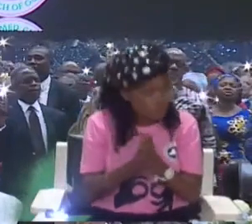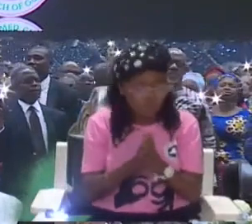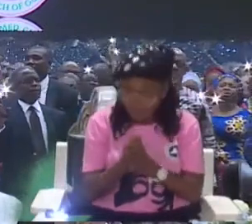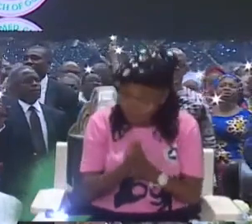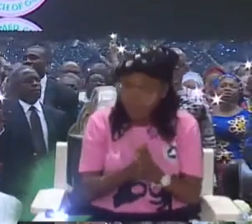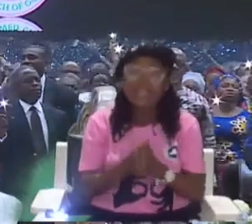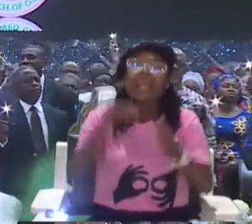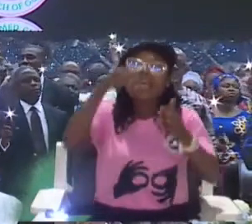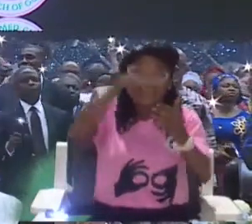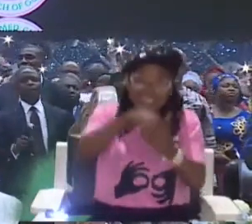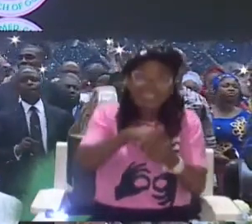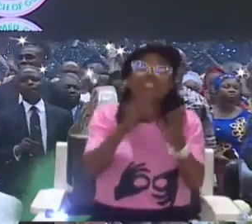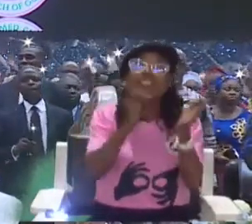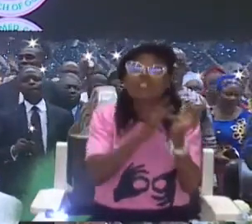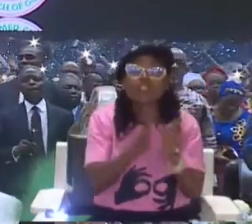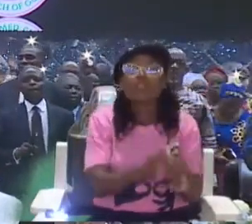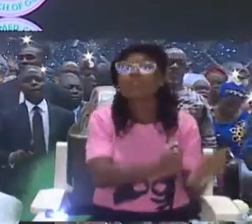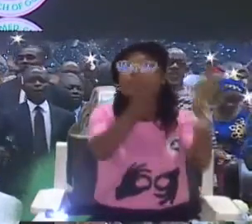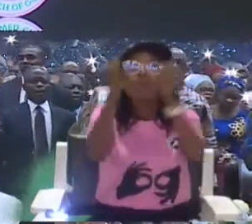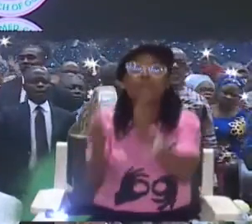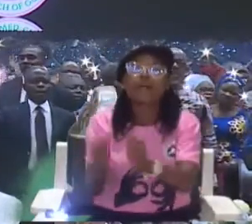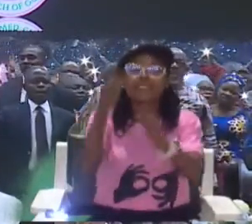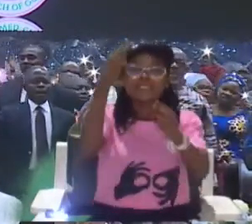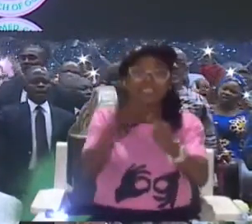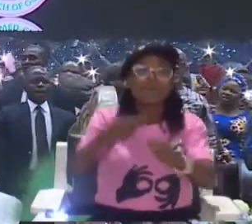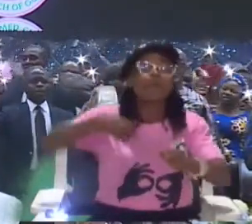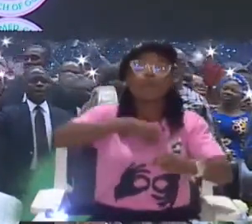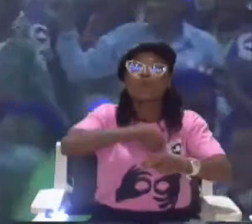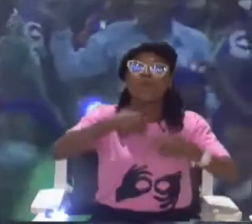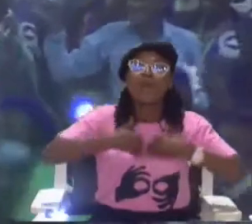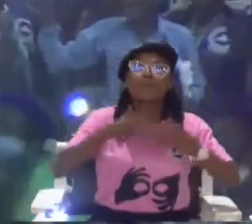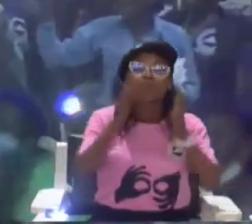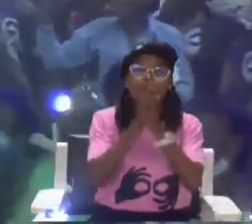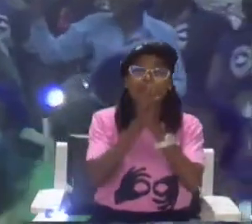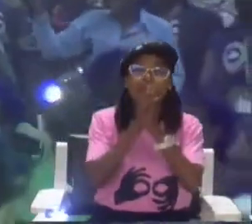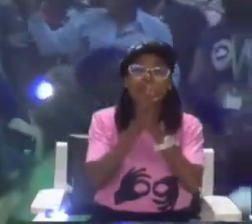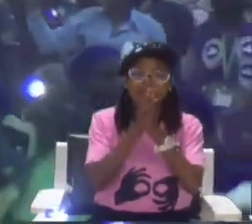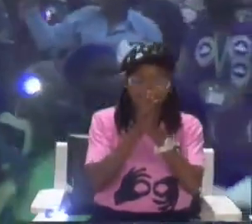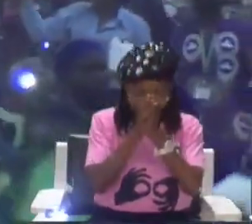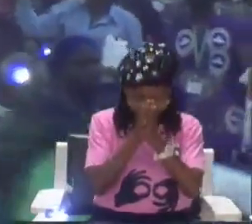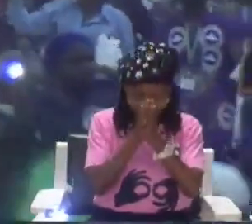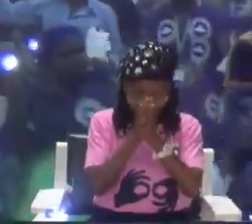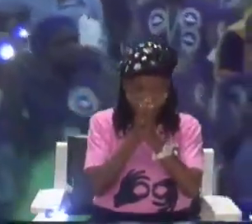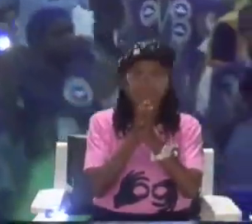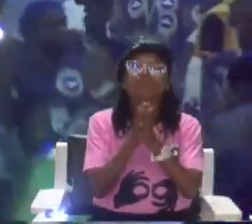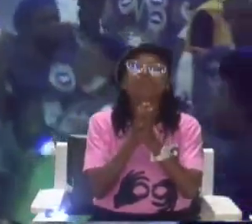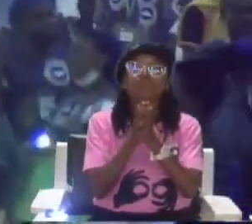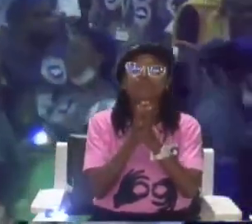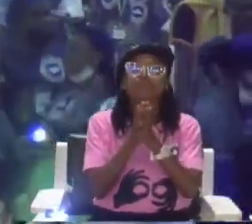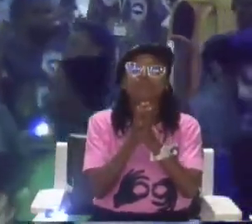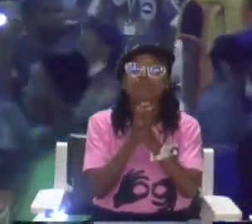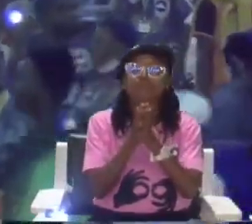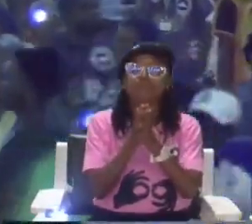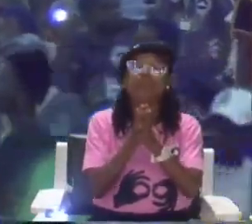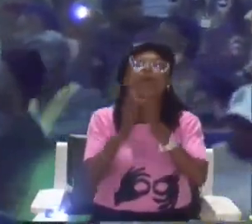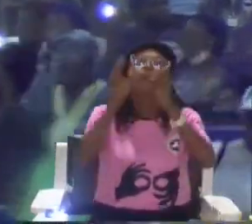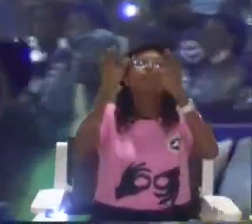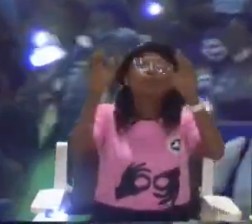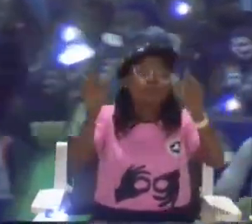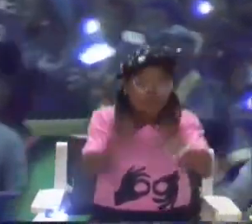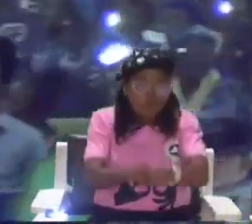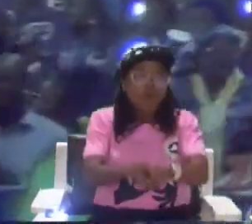In Jesus' mighty name we have prayed. Iorukon la Jesu la gbadura. So shall it